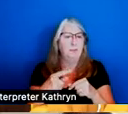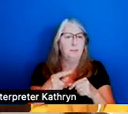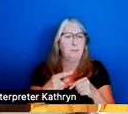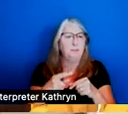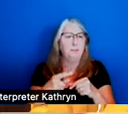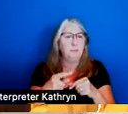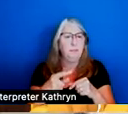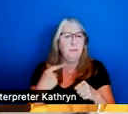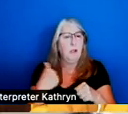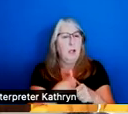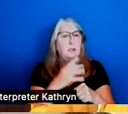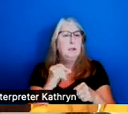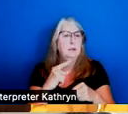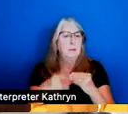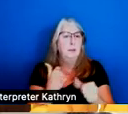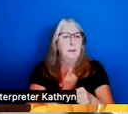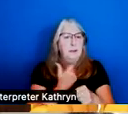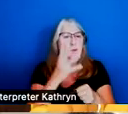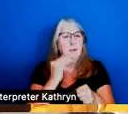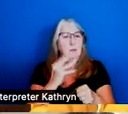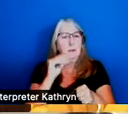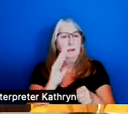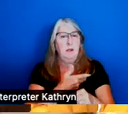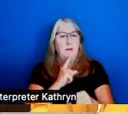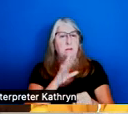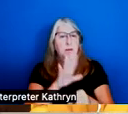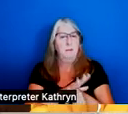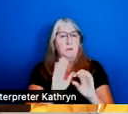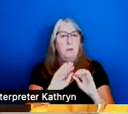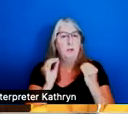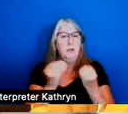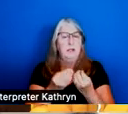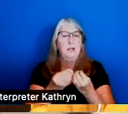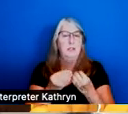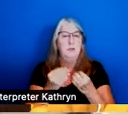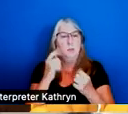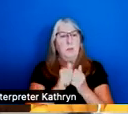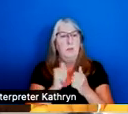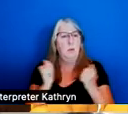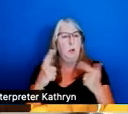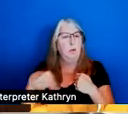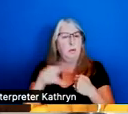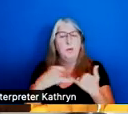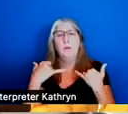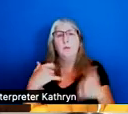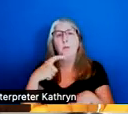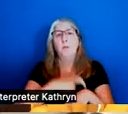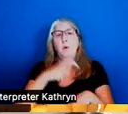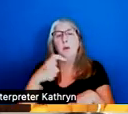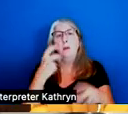about myself and my experience and our commitment as an organization with all of you at this moment of